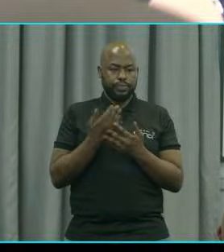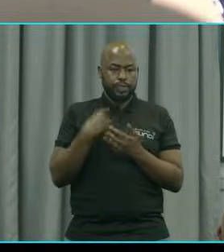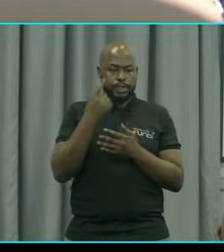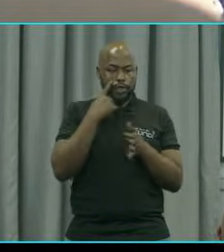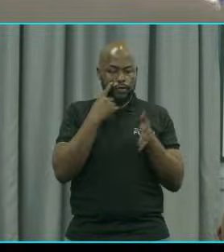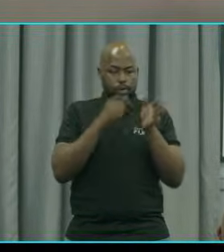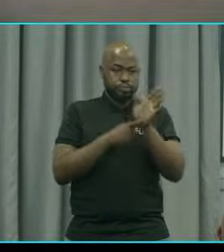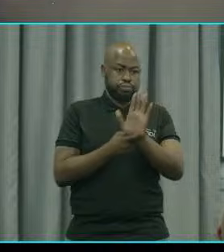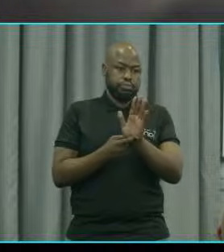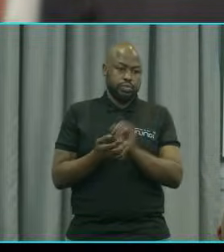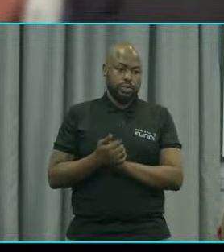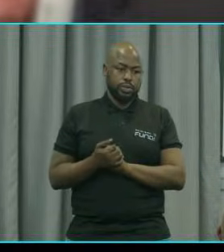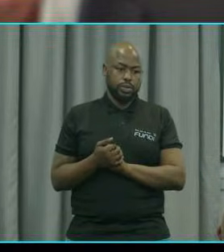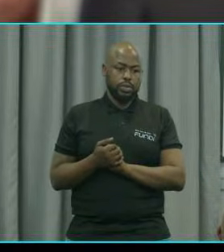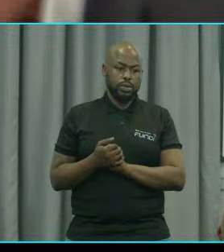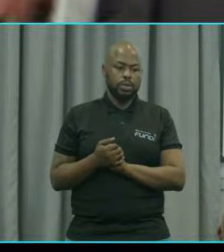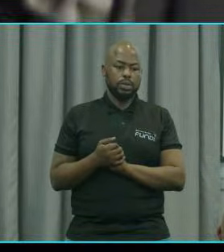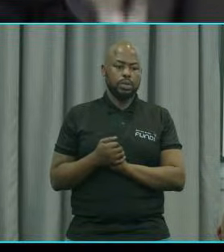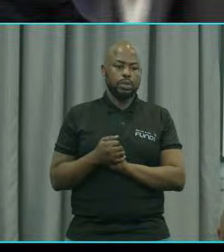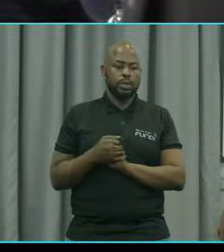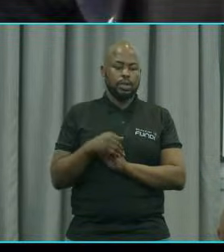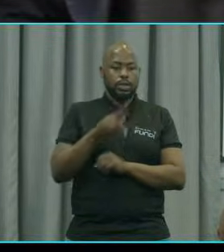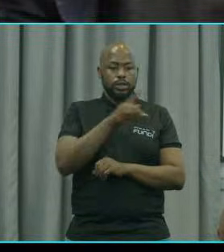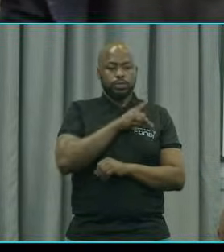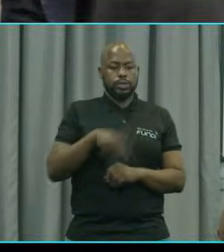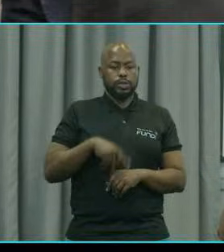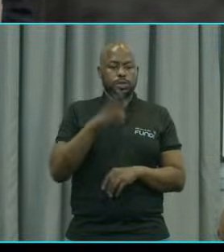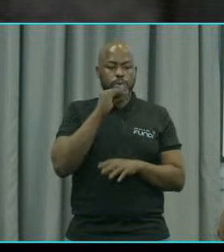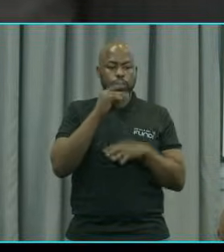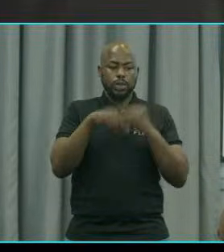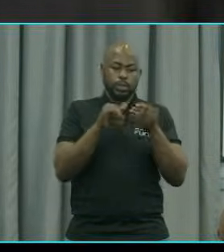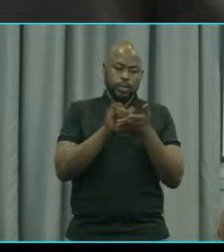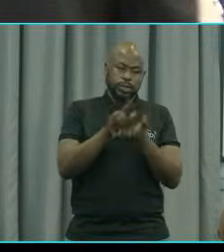evidence-informed. And the president spoke about this.